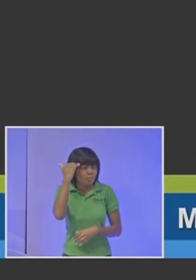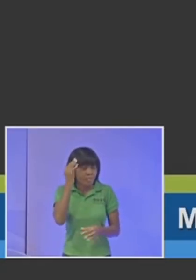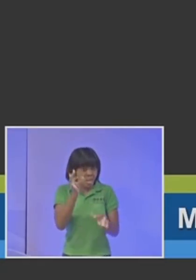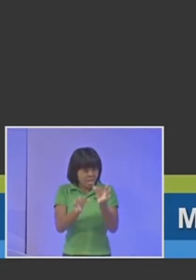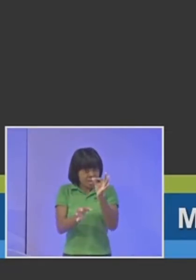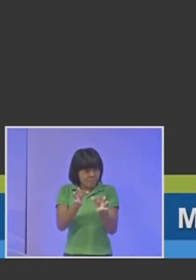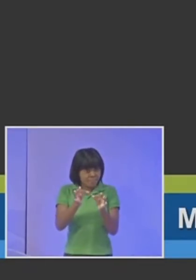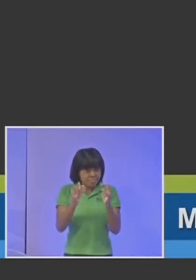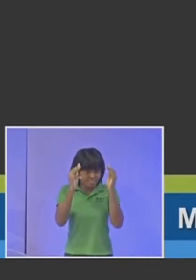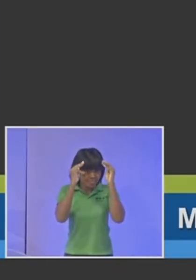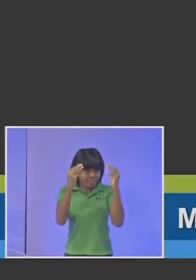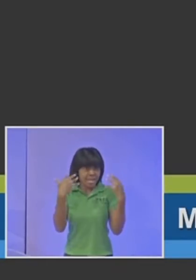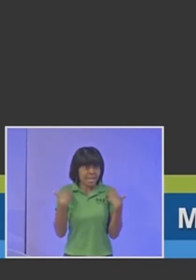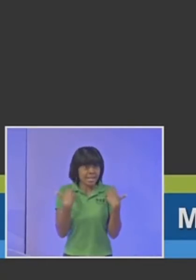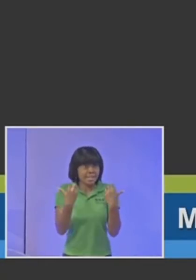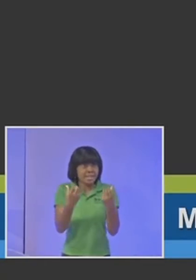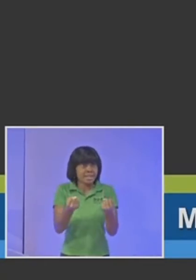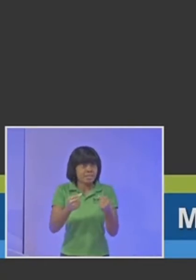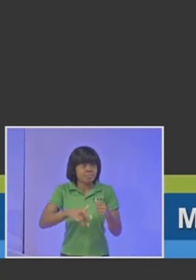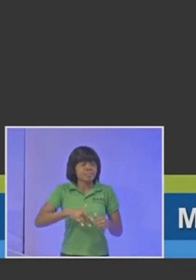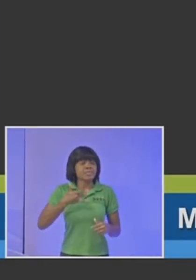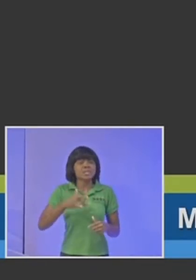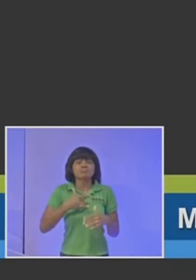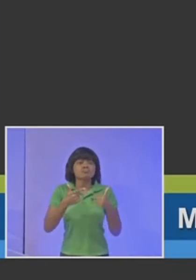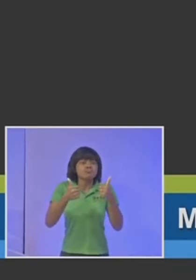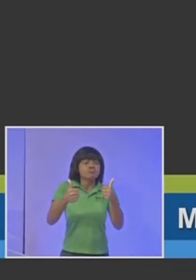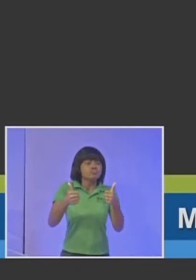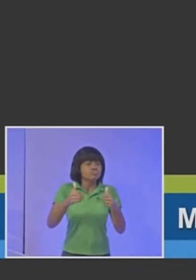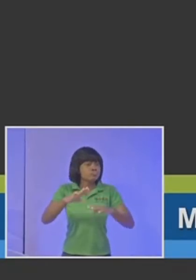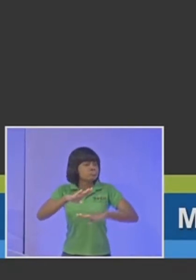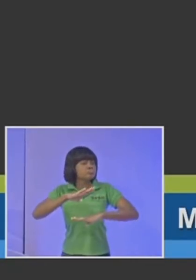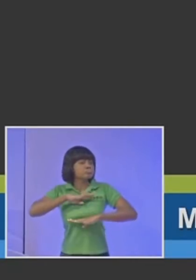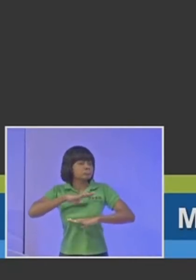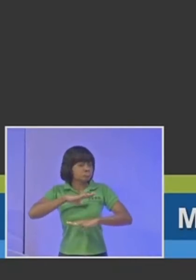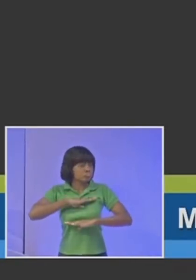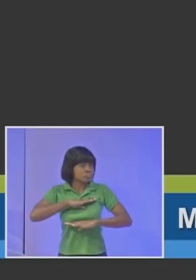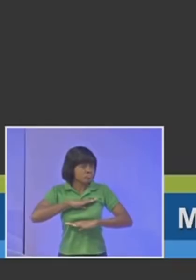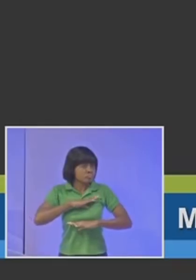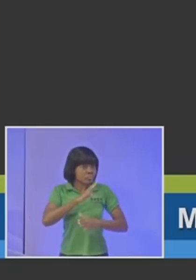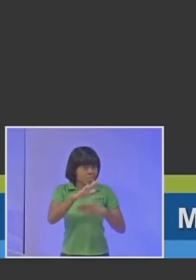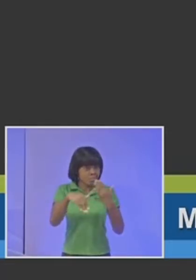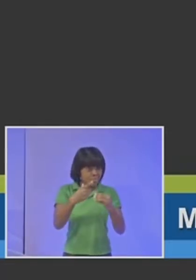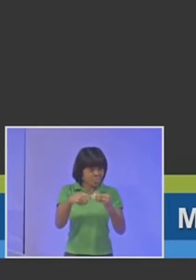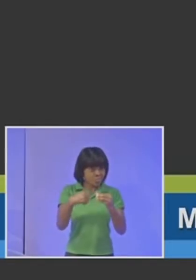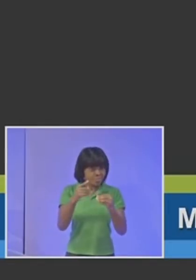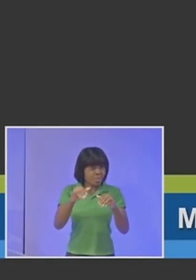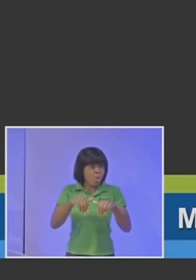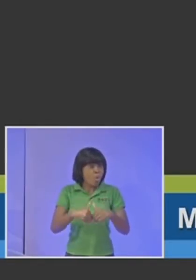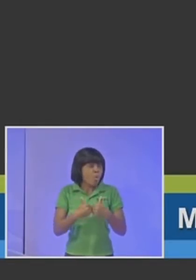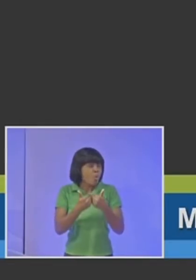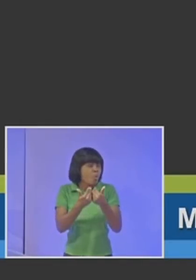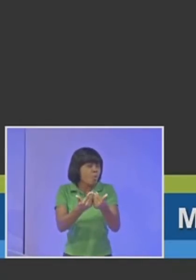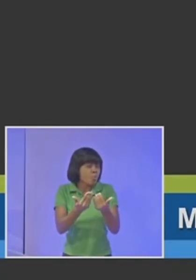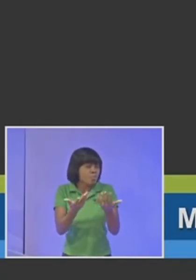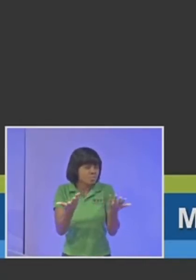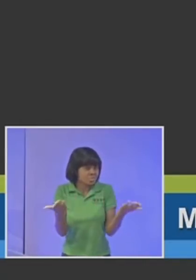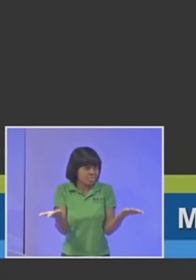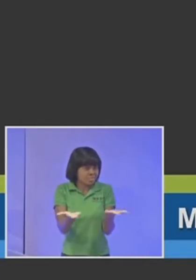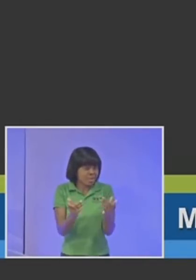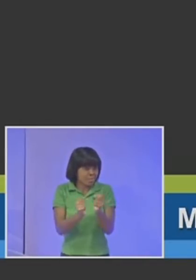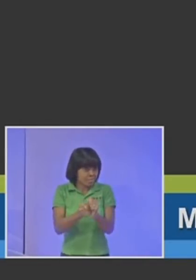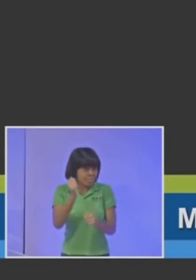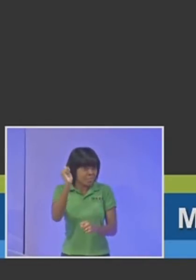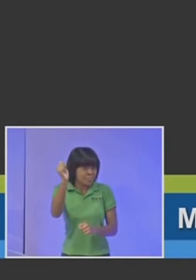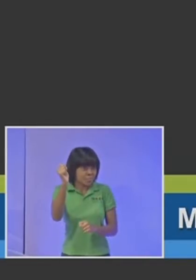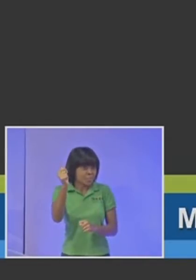of safeguards which are in place to prevent infection or possible transmission at any of these